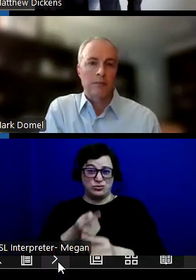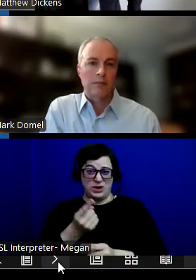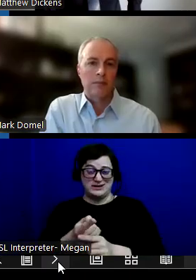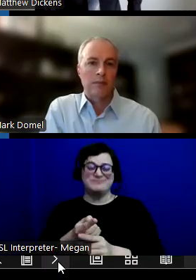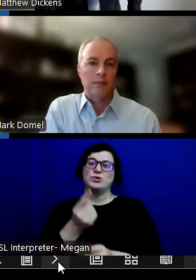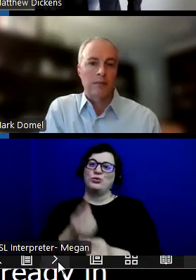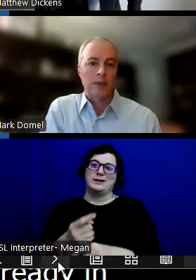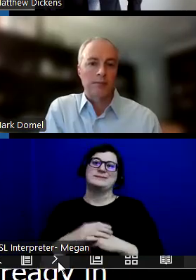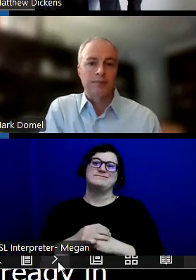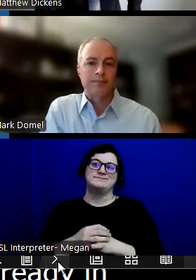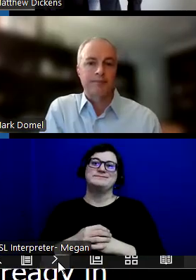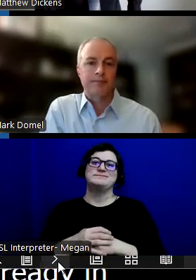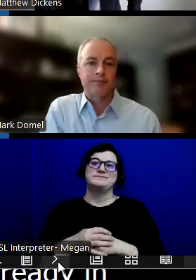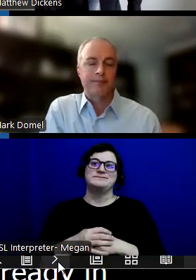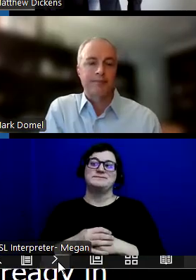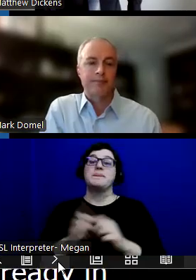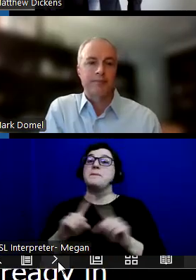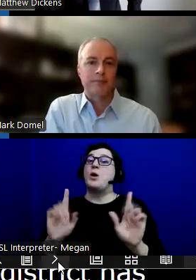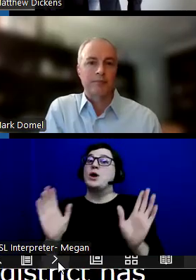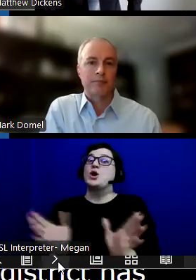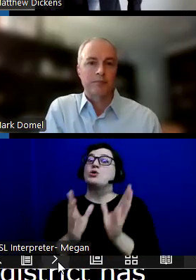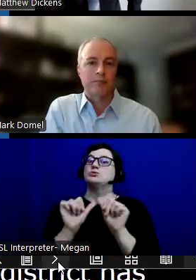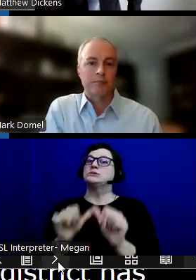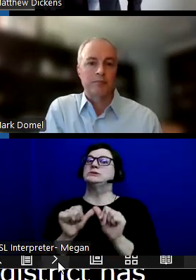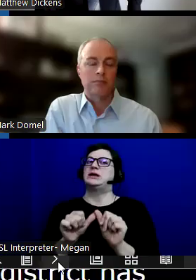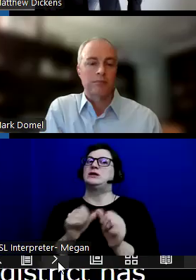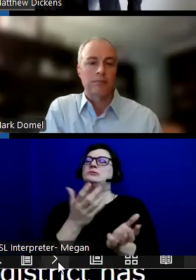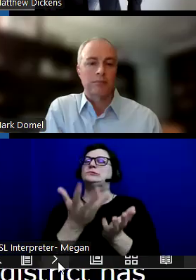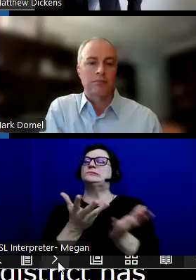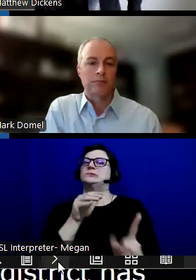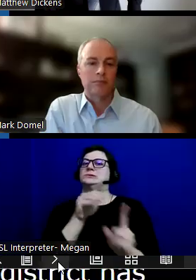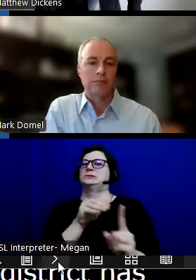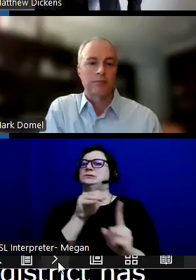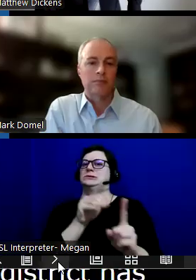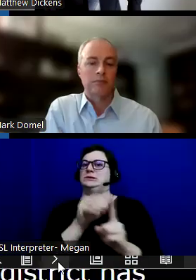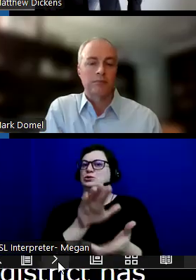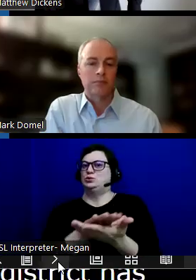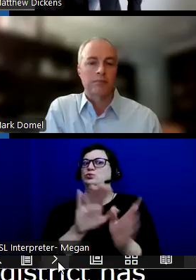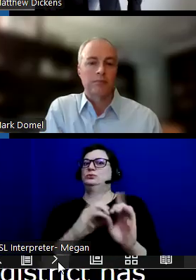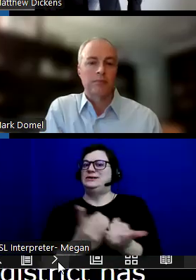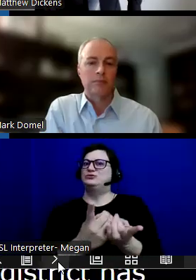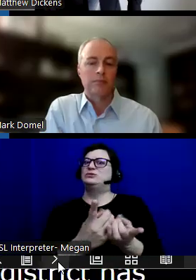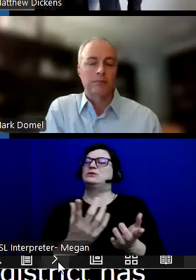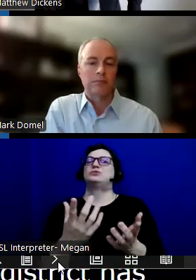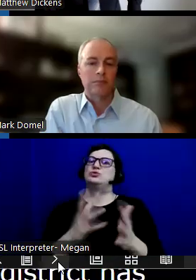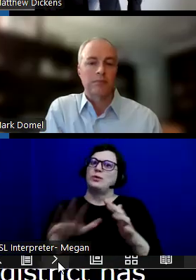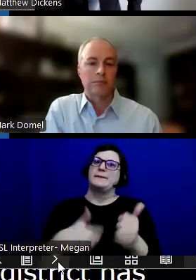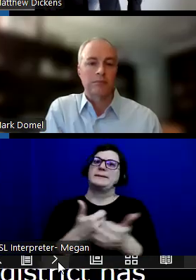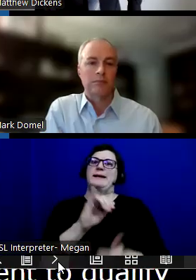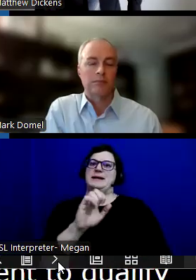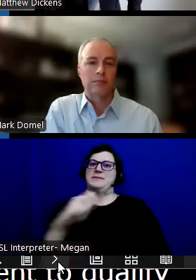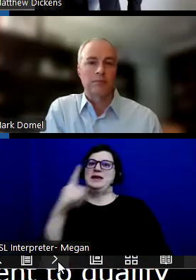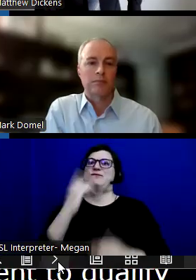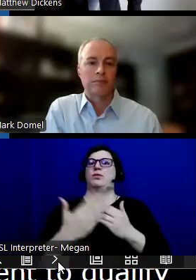Correct. But we encourage them to continue working with their school district to get that IEP for future